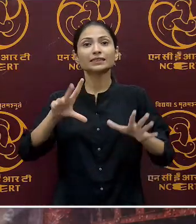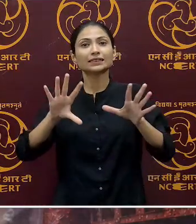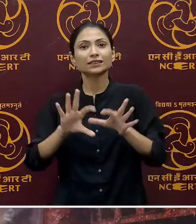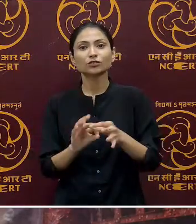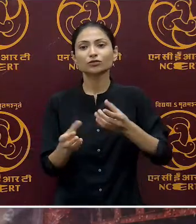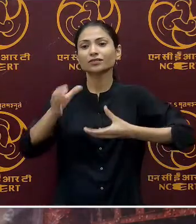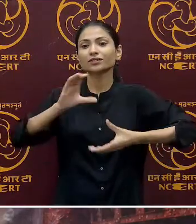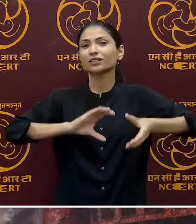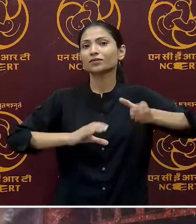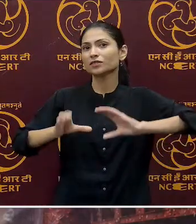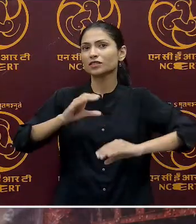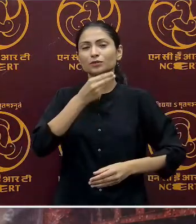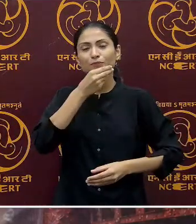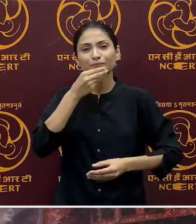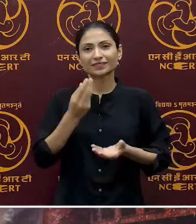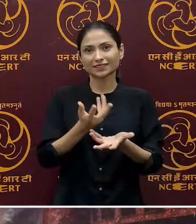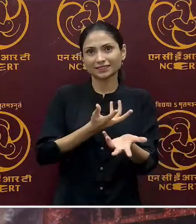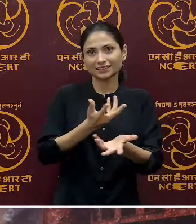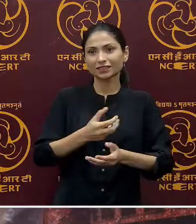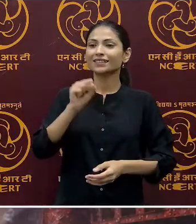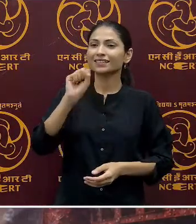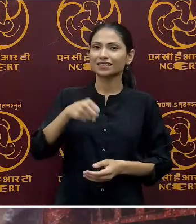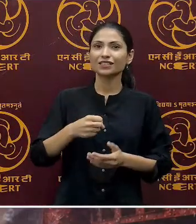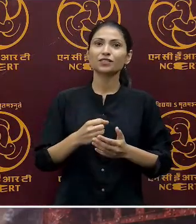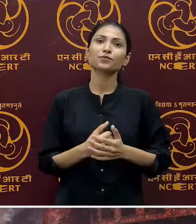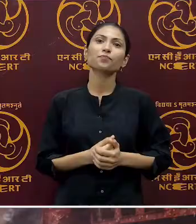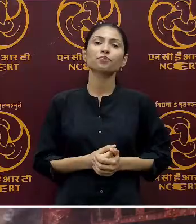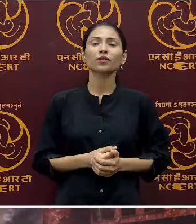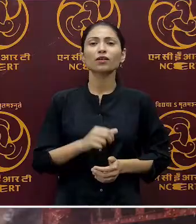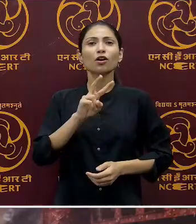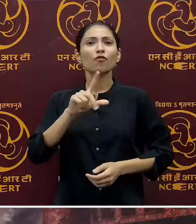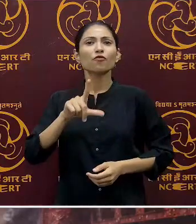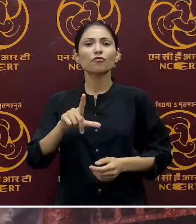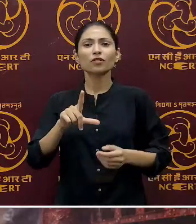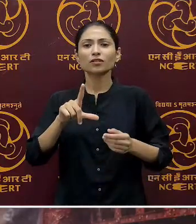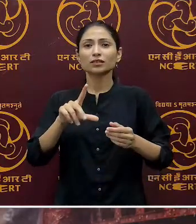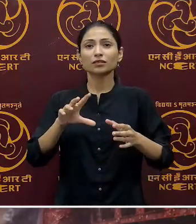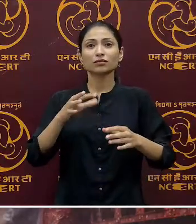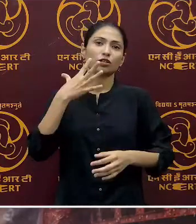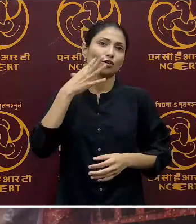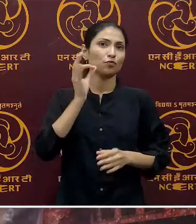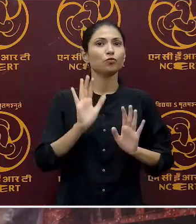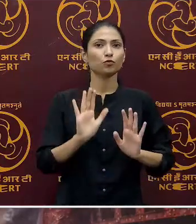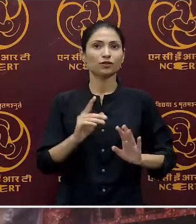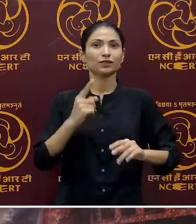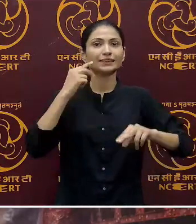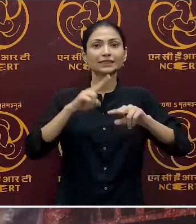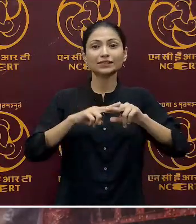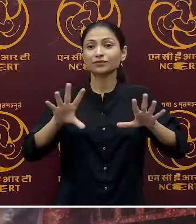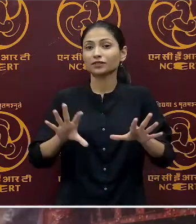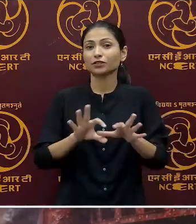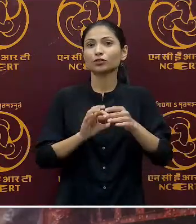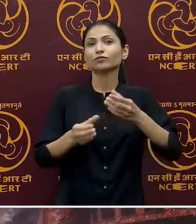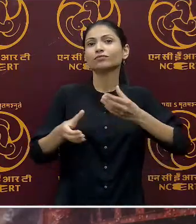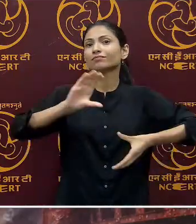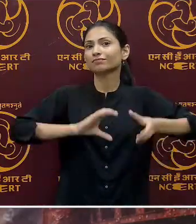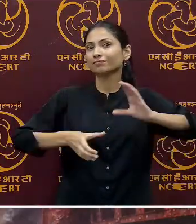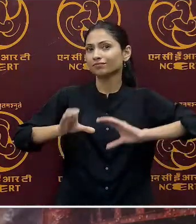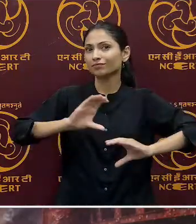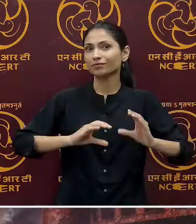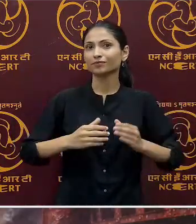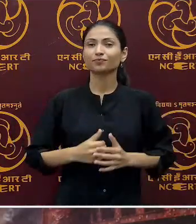particular. Would you like to discuss that? Yes, of course. Virtual labs are very important in terms of chemistry, as